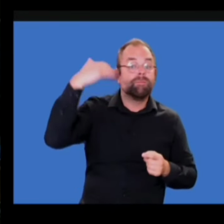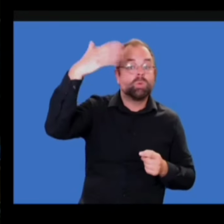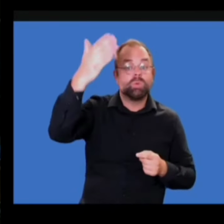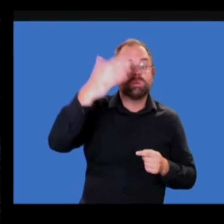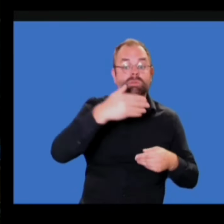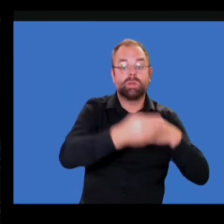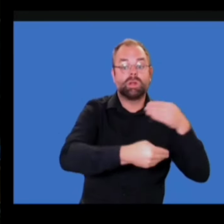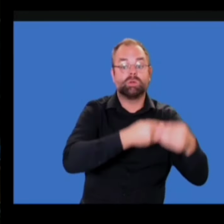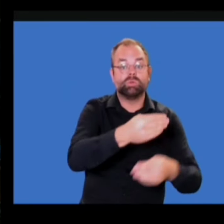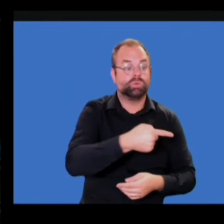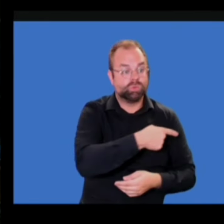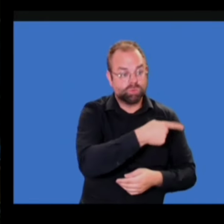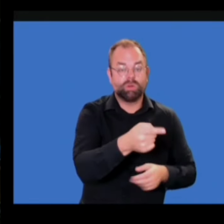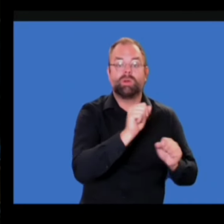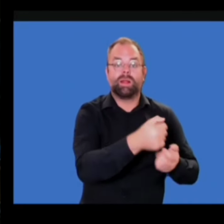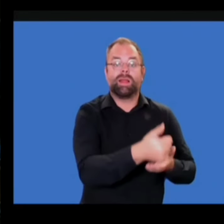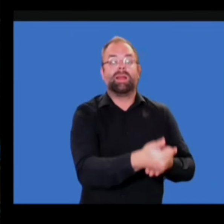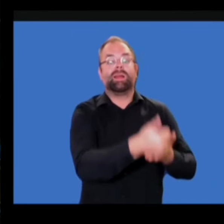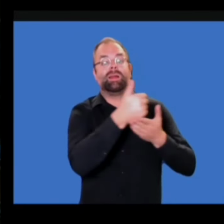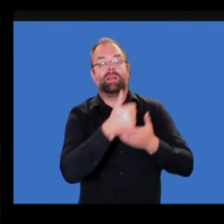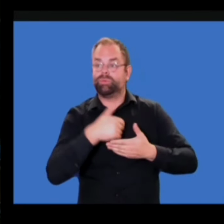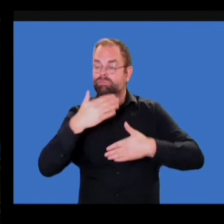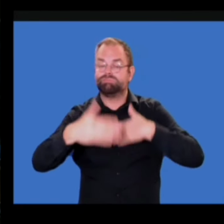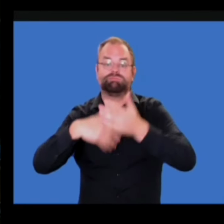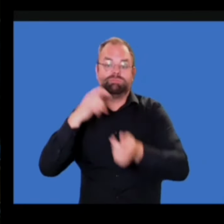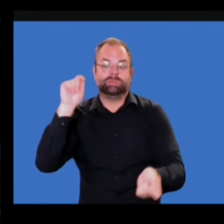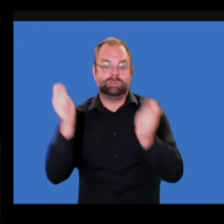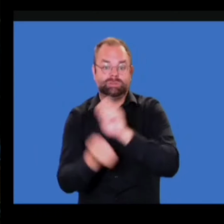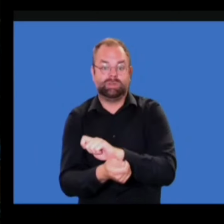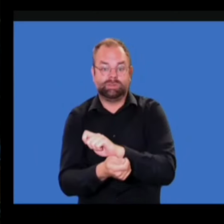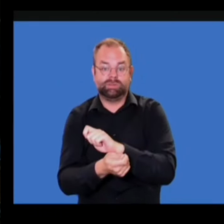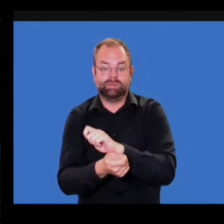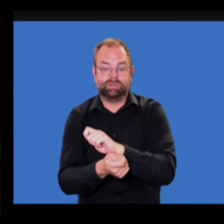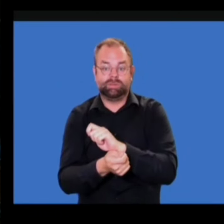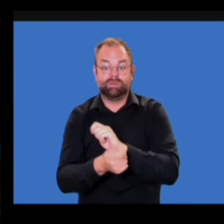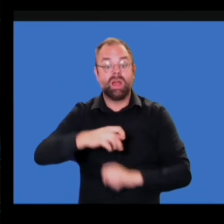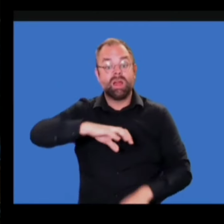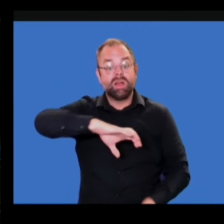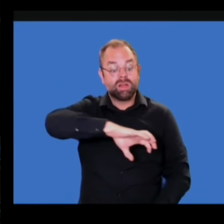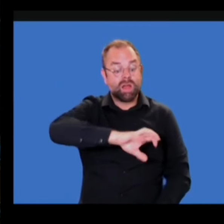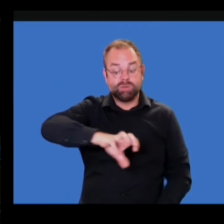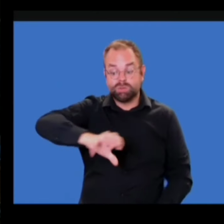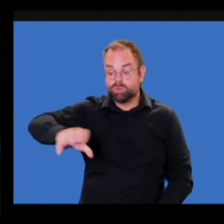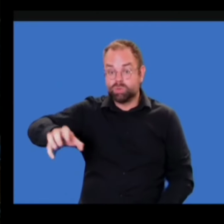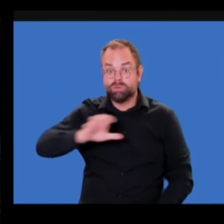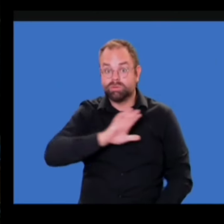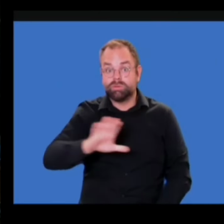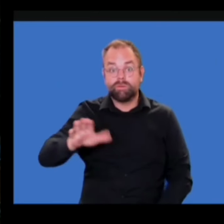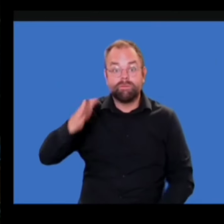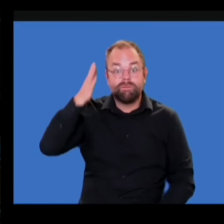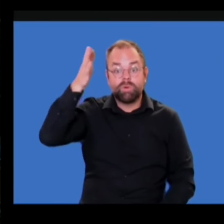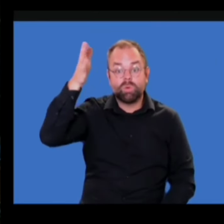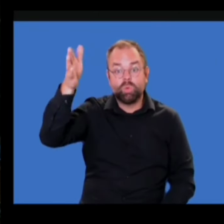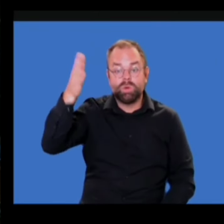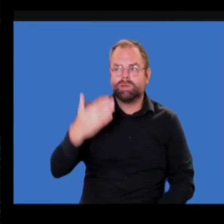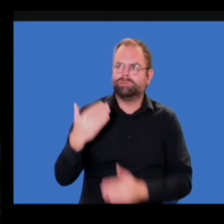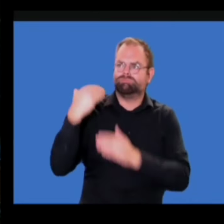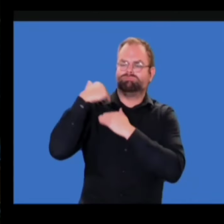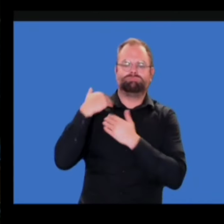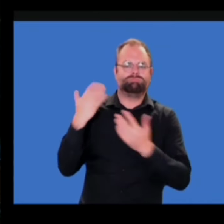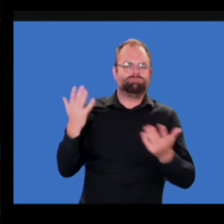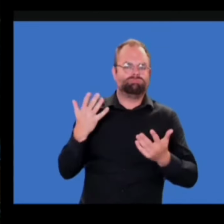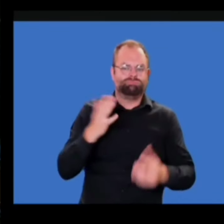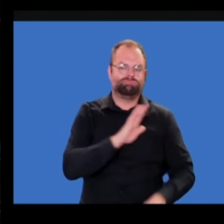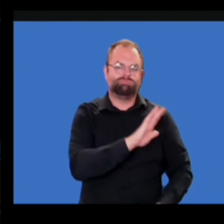They are not just beneficiaries of the pact for the future, but important actors in achieving